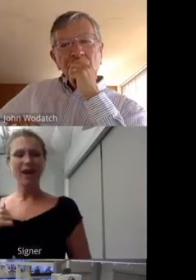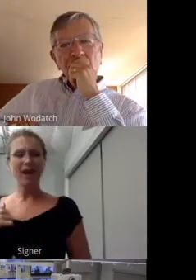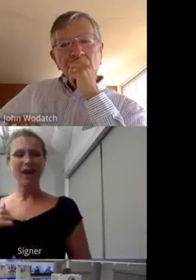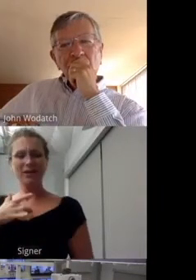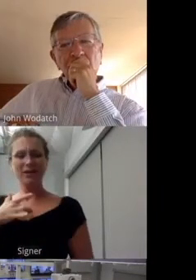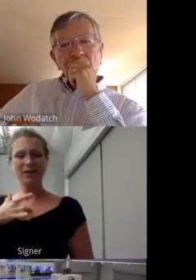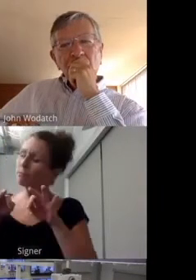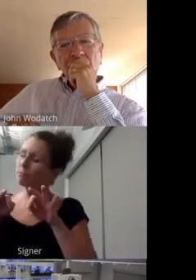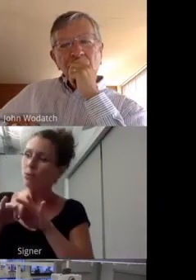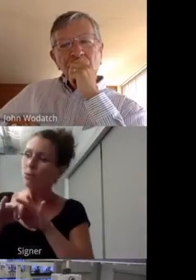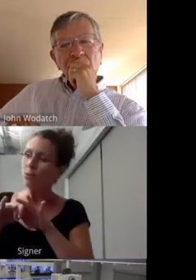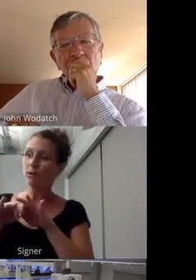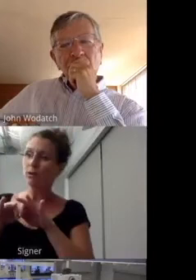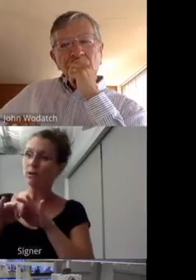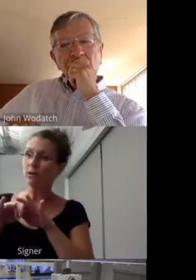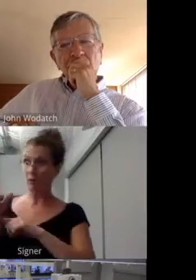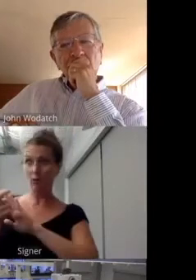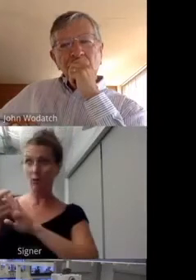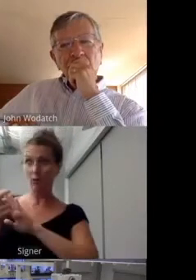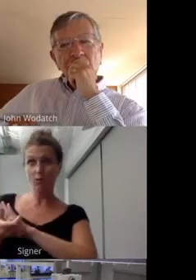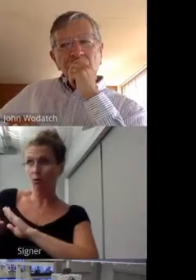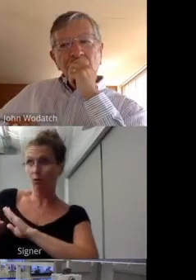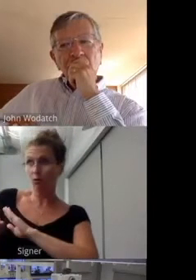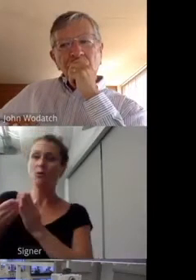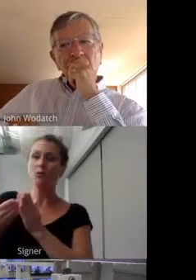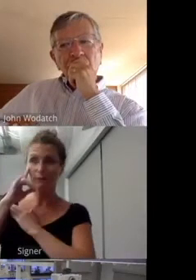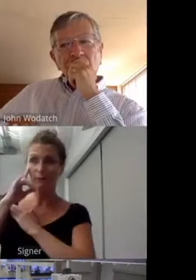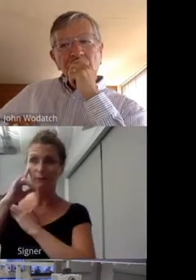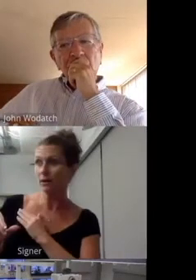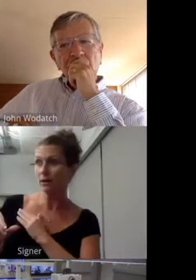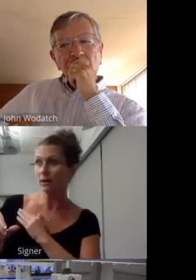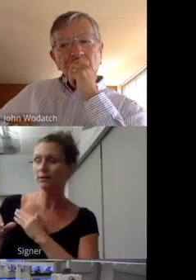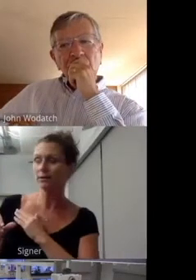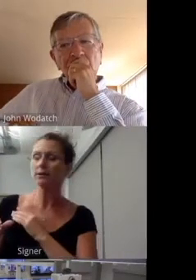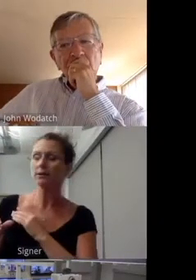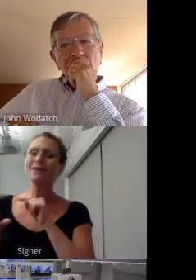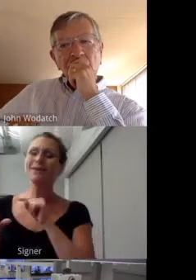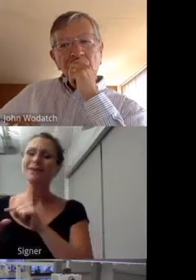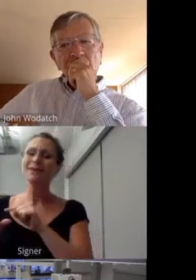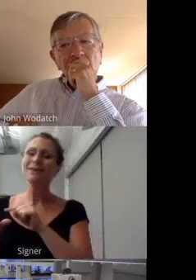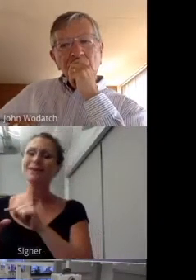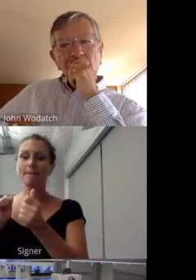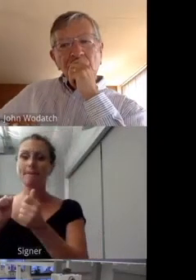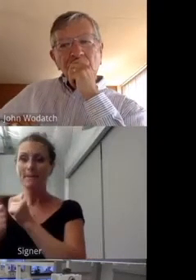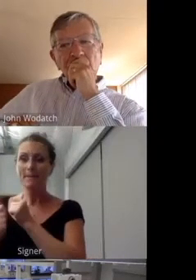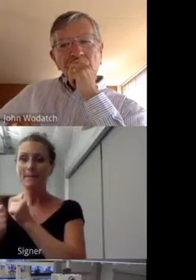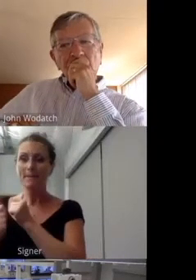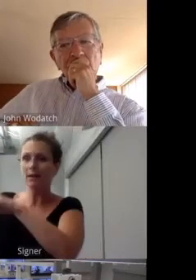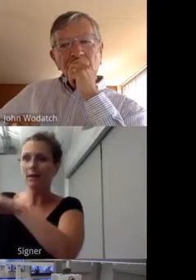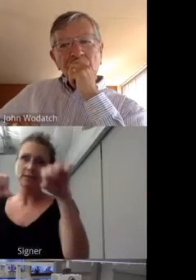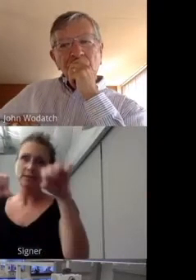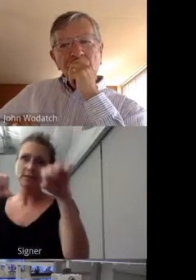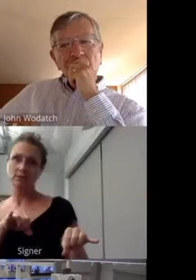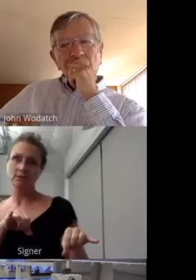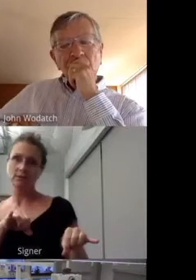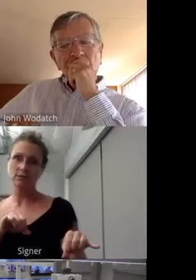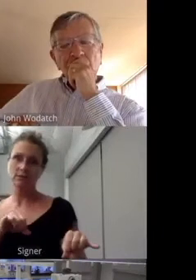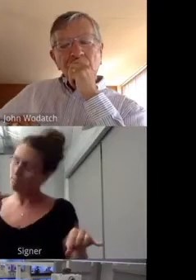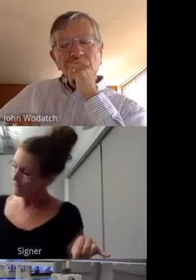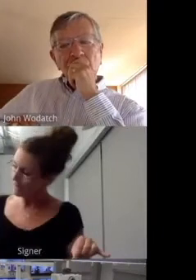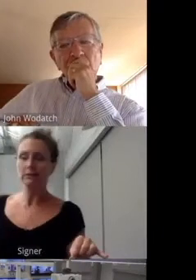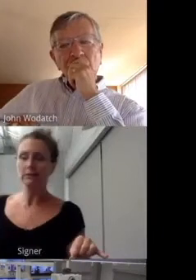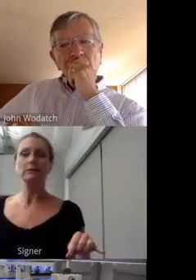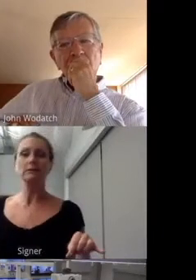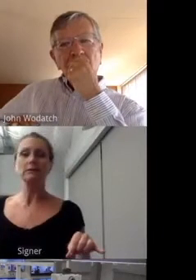end up being passed unanimously in the House. I also felt it very important from the very beginning that the private